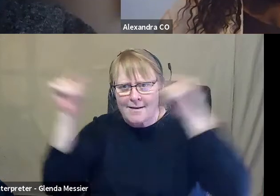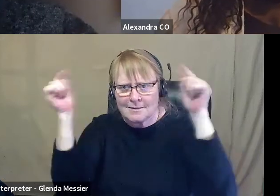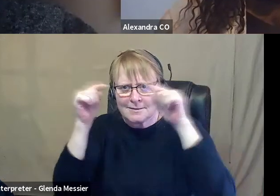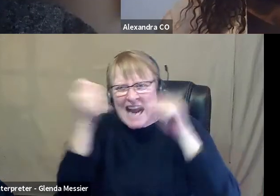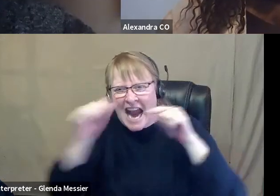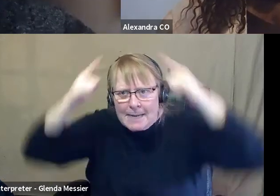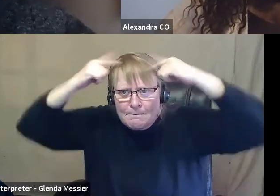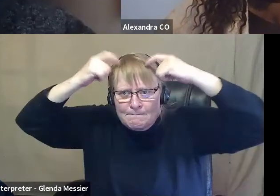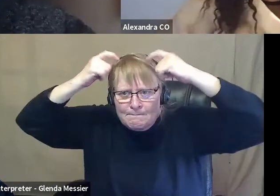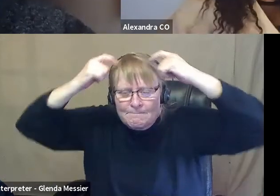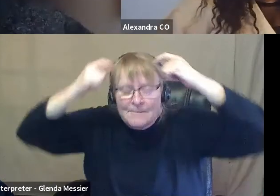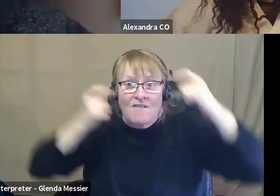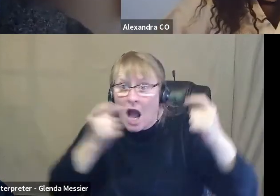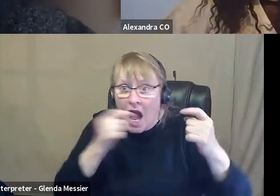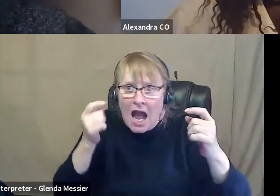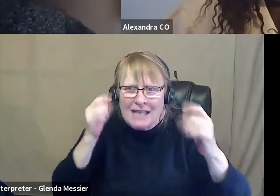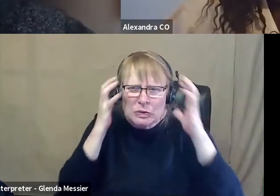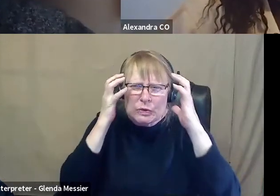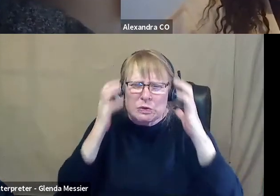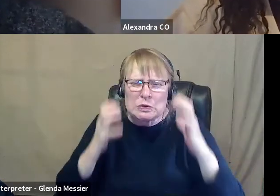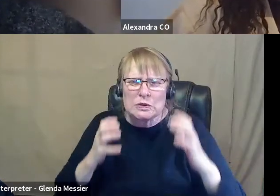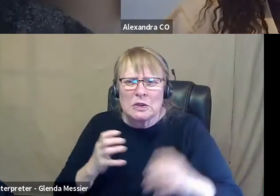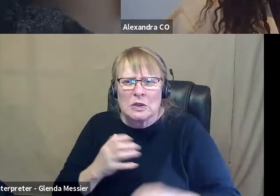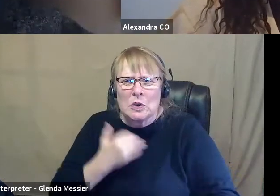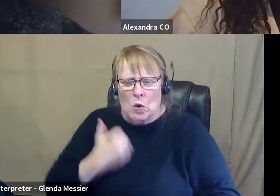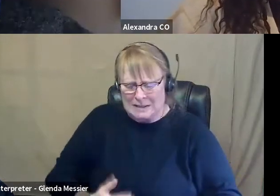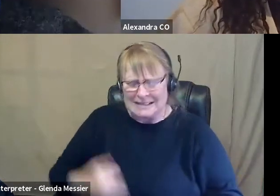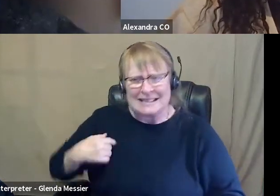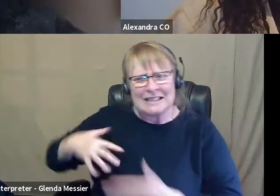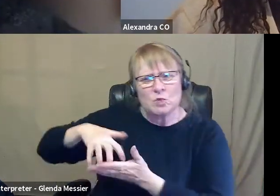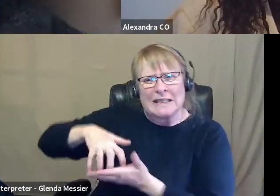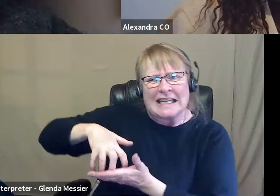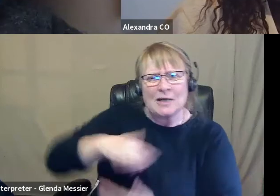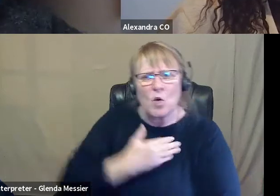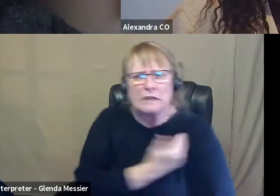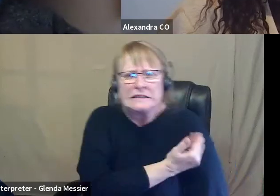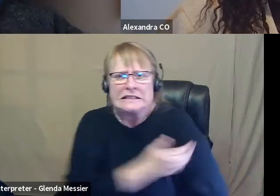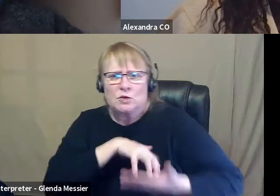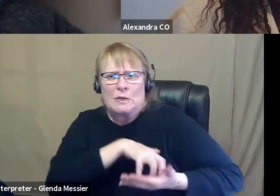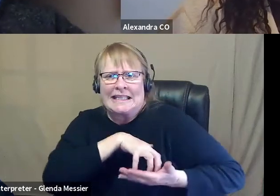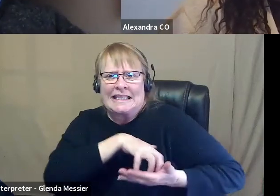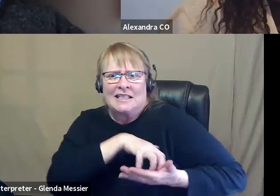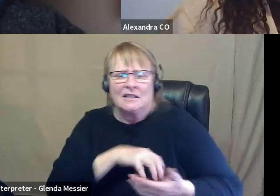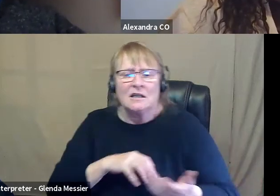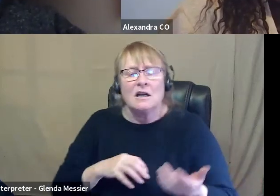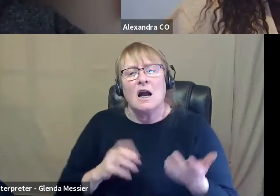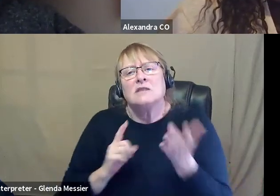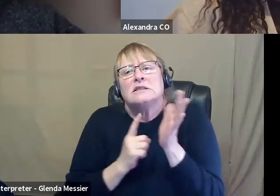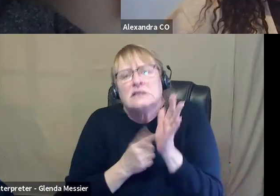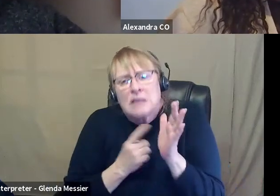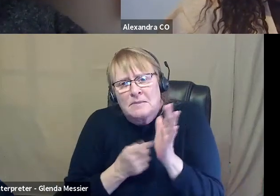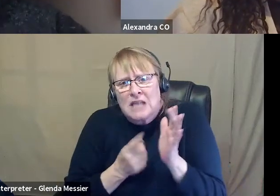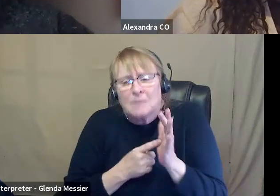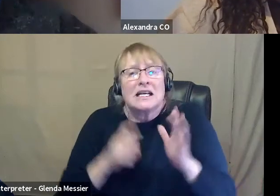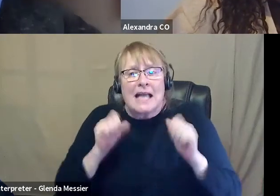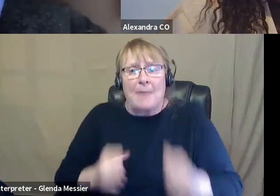neurological, so change in vision, numbness, weakness on one side, and occasionally these clots have been noticed in the vasculature of the